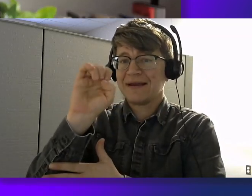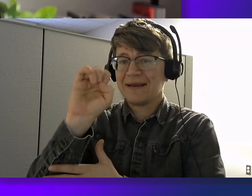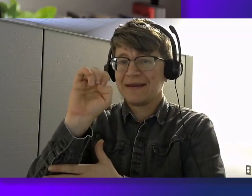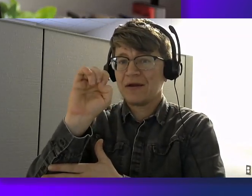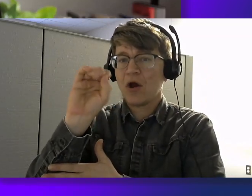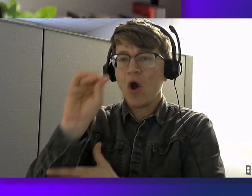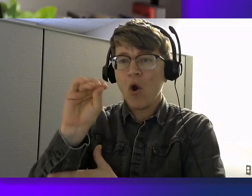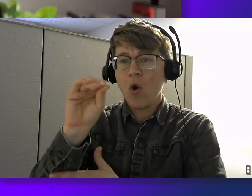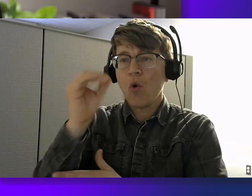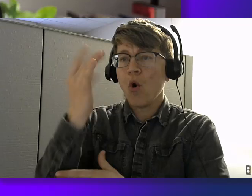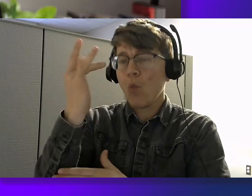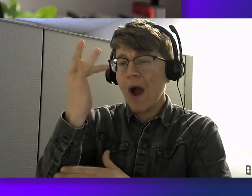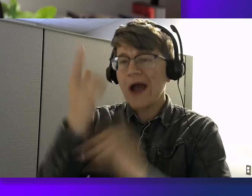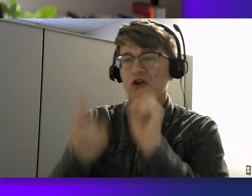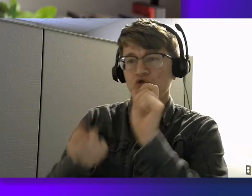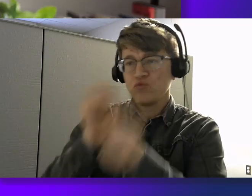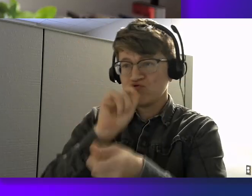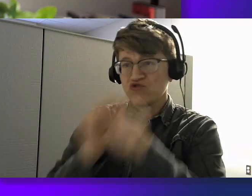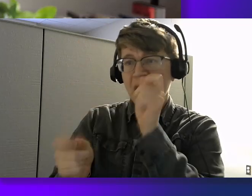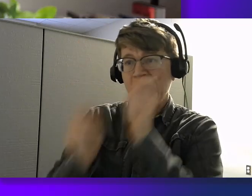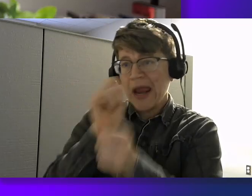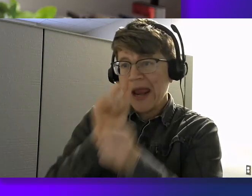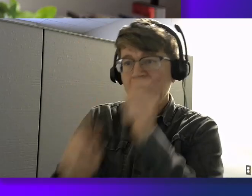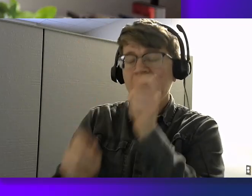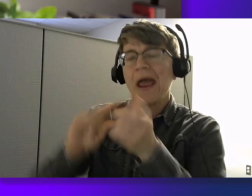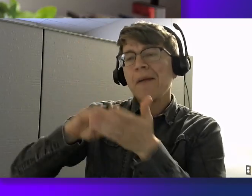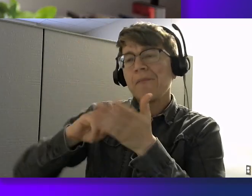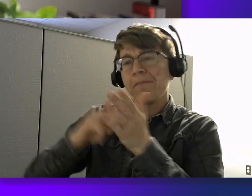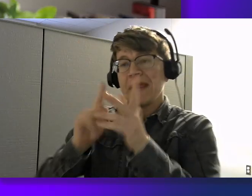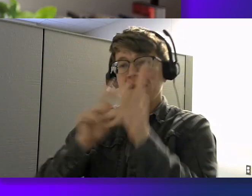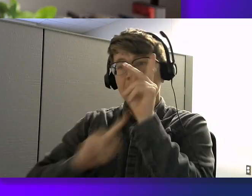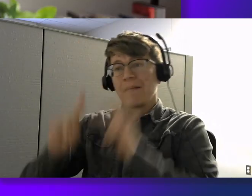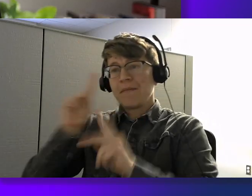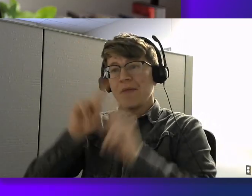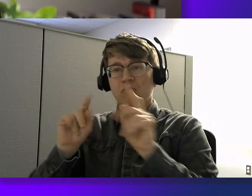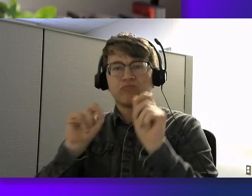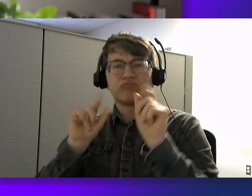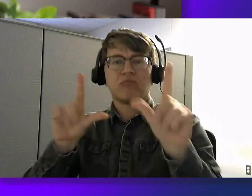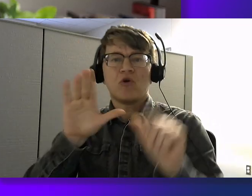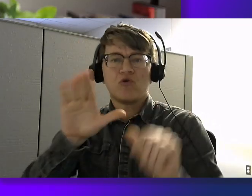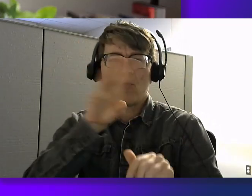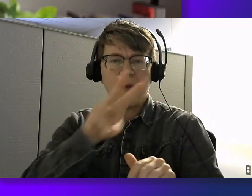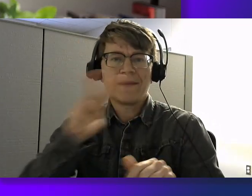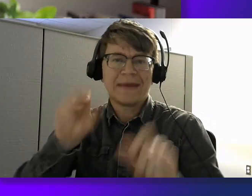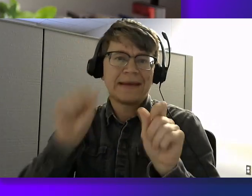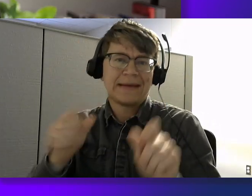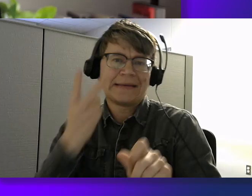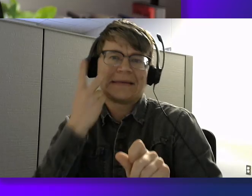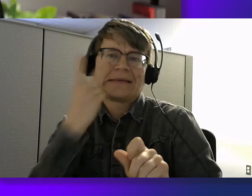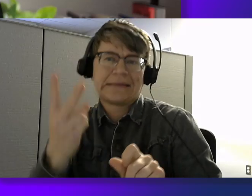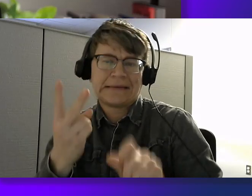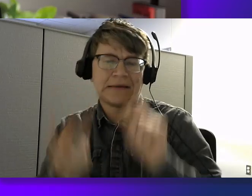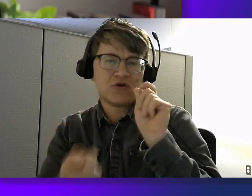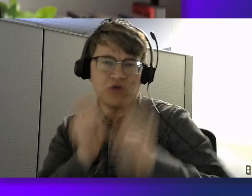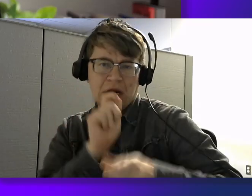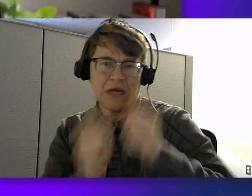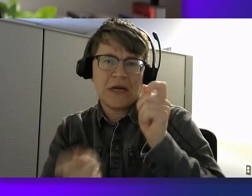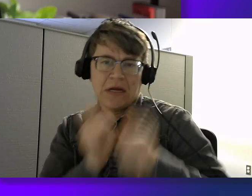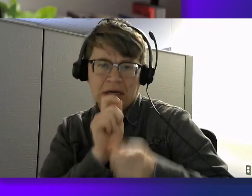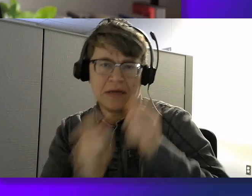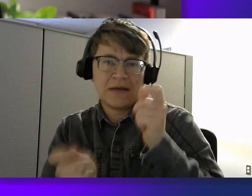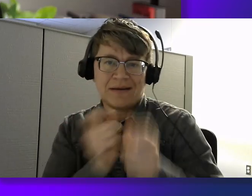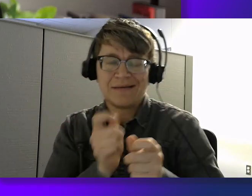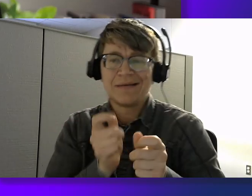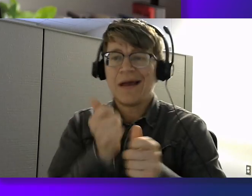by visitors on your page, whereas off-page and technical SEO elements aren't always visible. Every part of